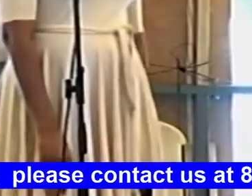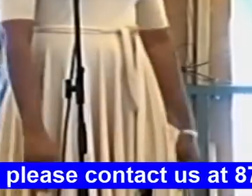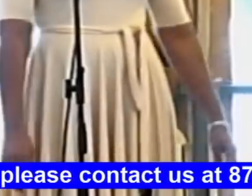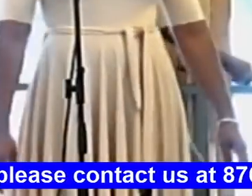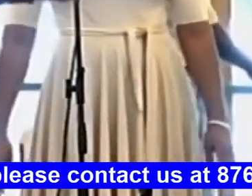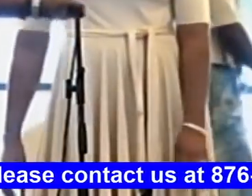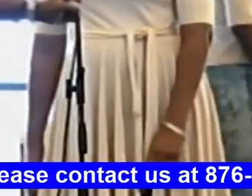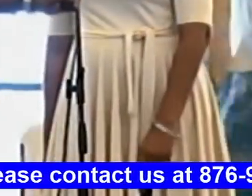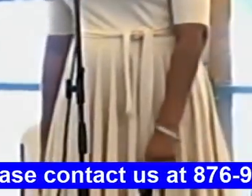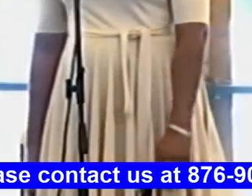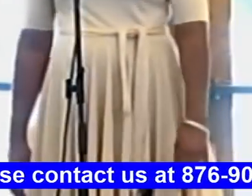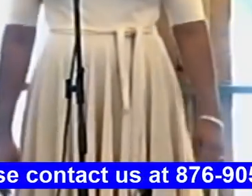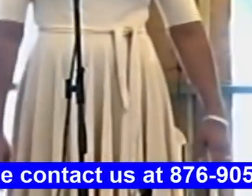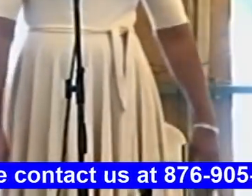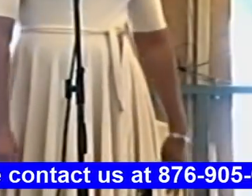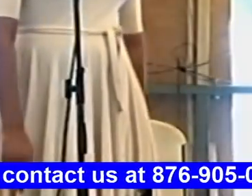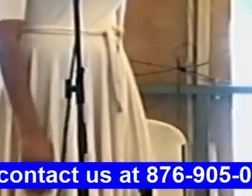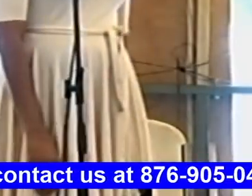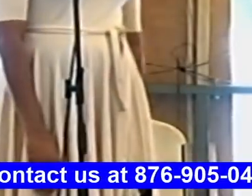Praise God.